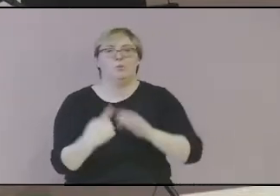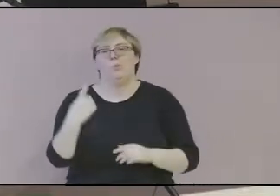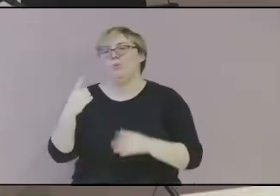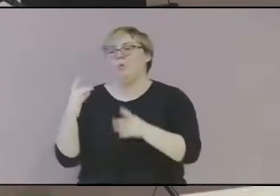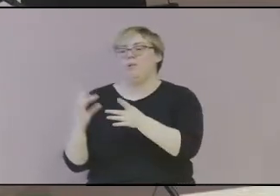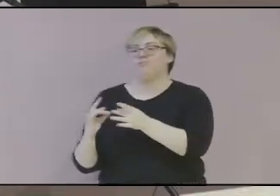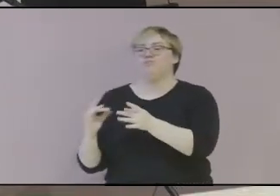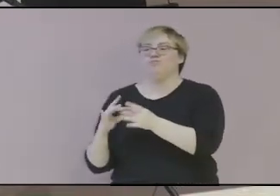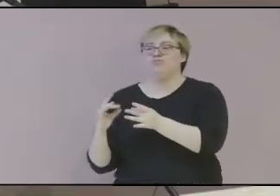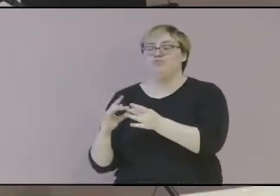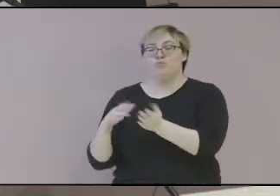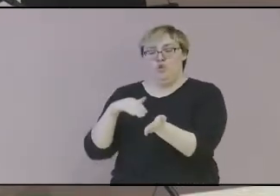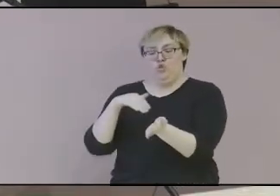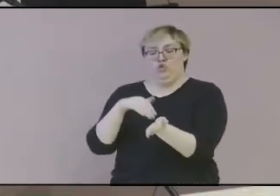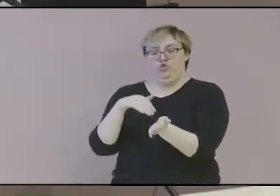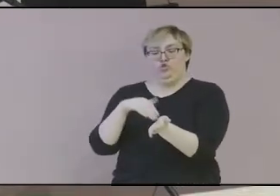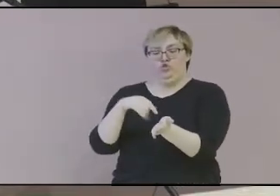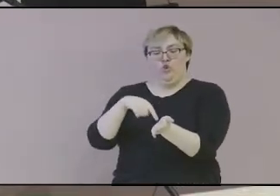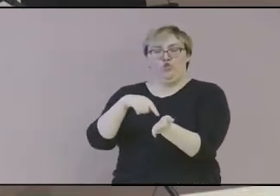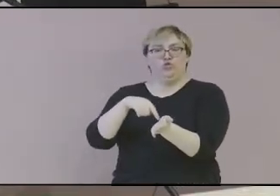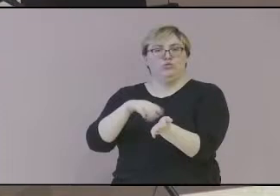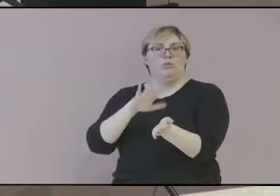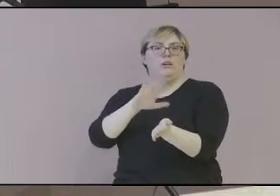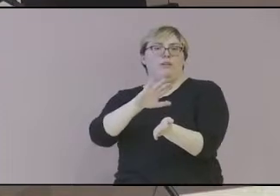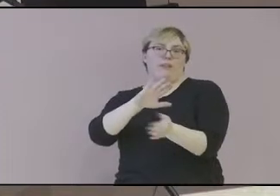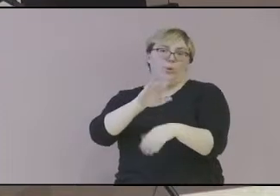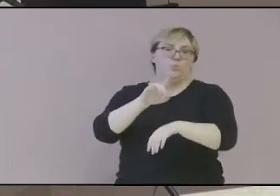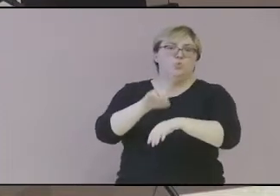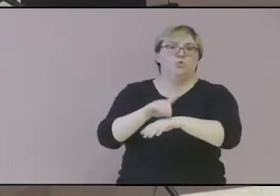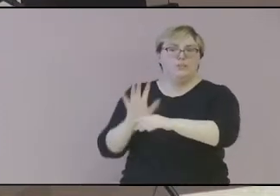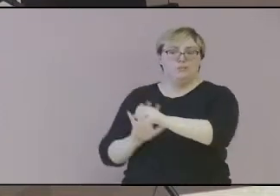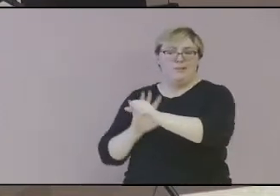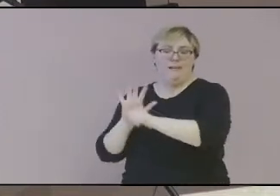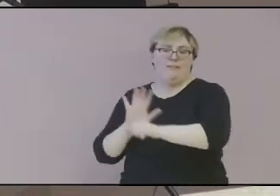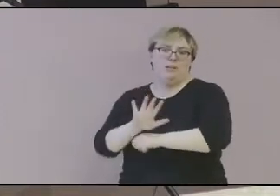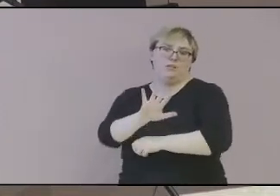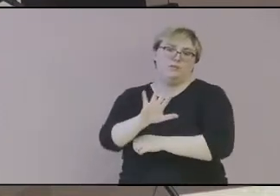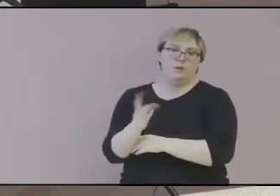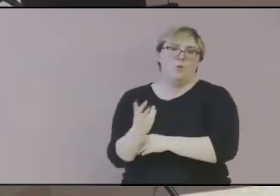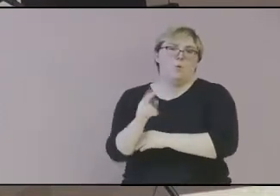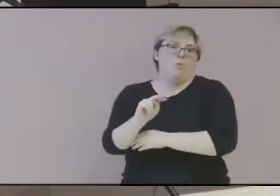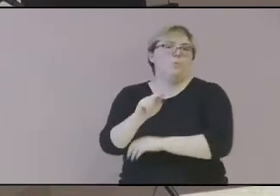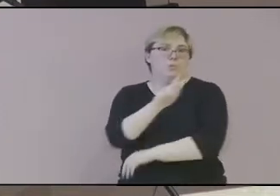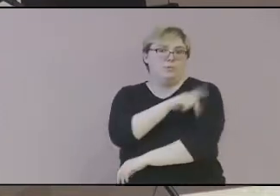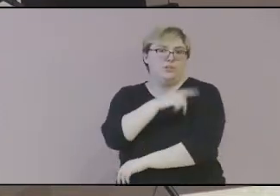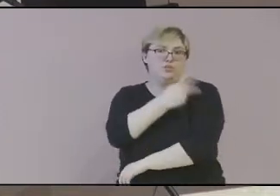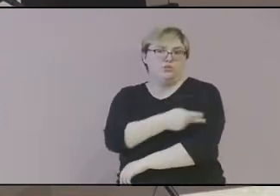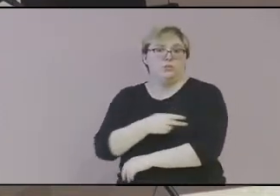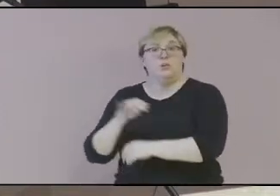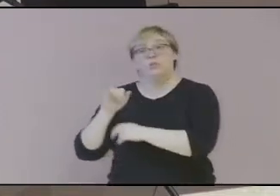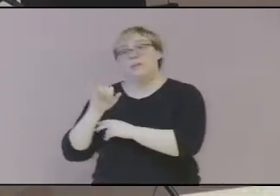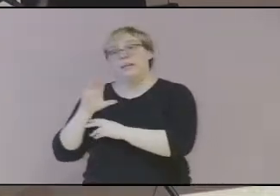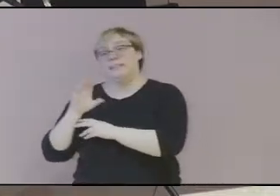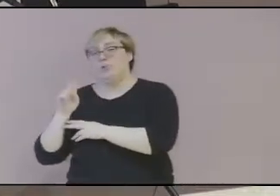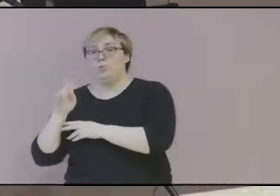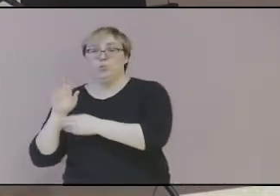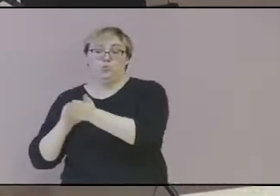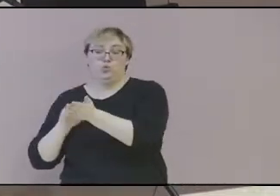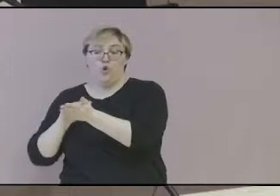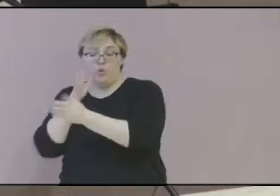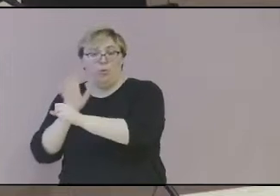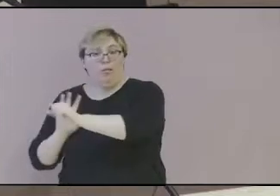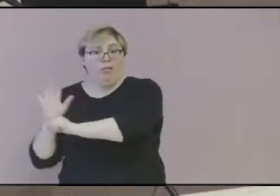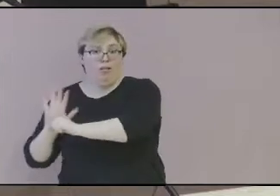the job of the physician to advocate for their patient. And so the ICU physician is going to advocate for their patient. The ER physician is going to advocate for